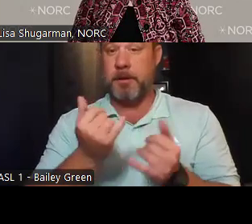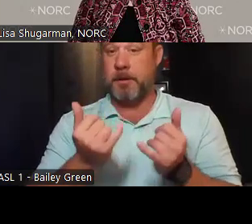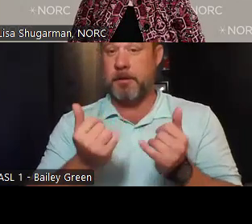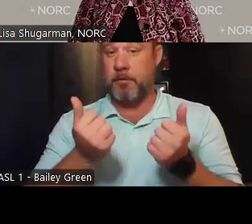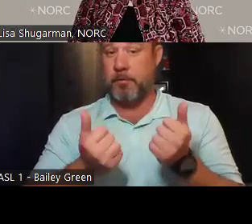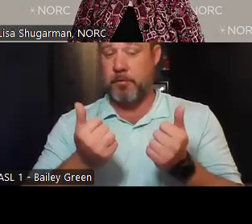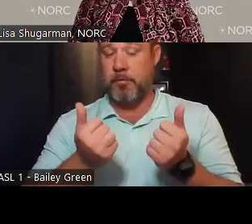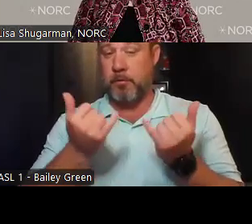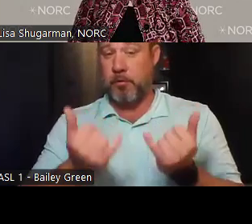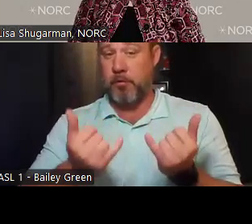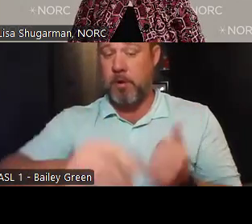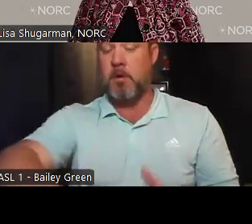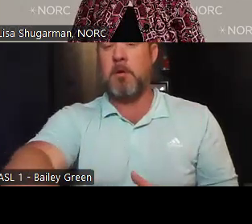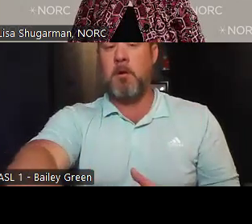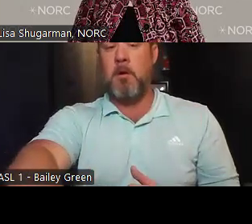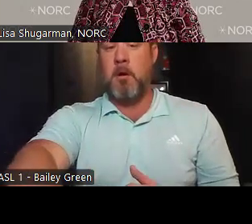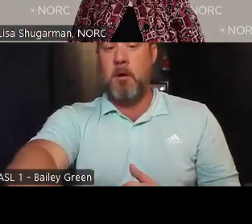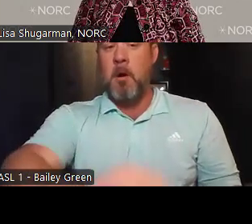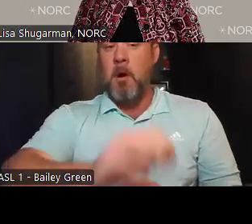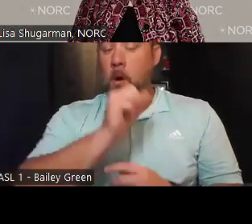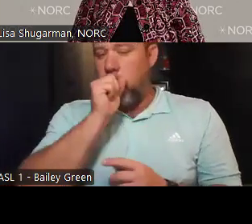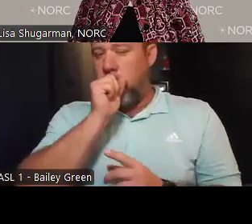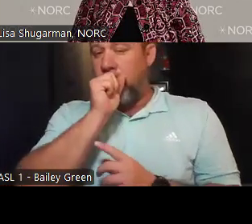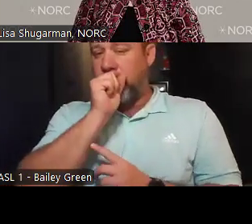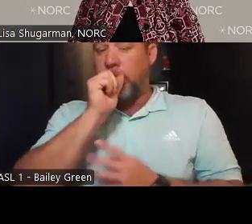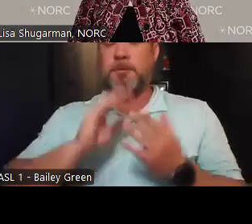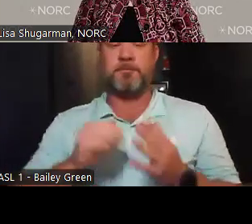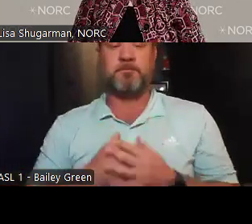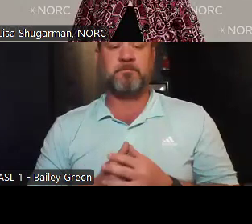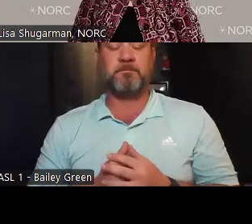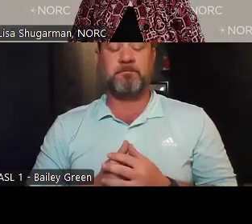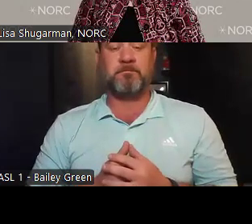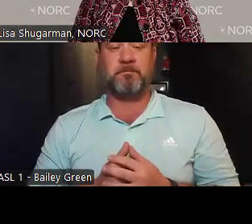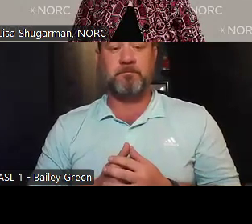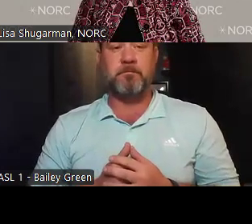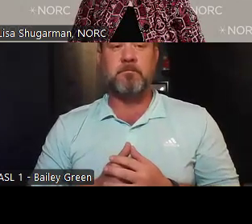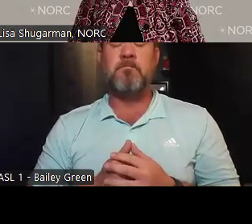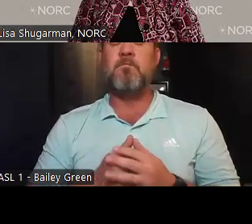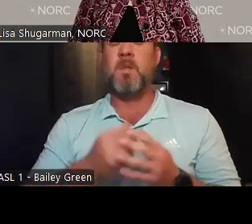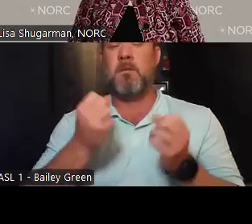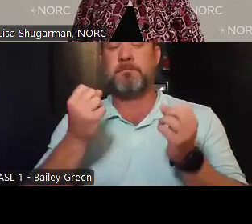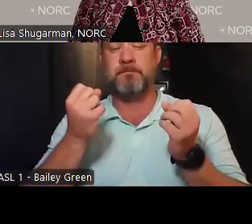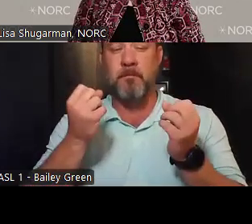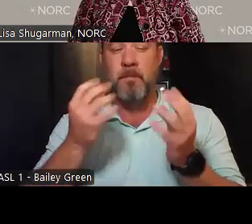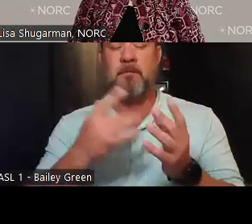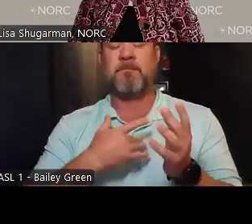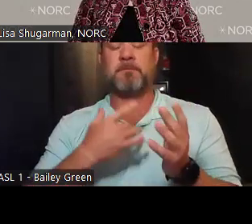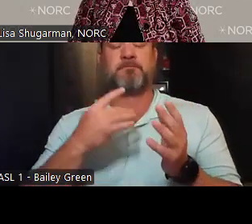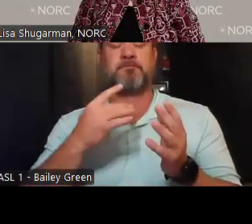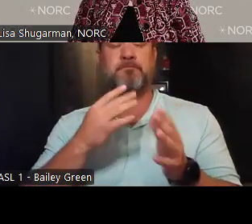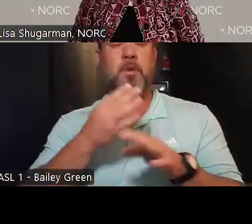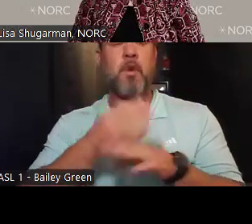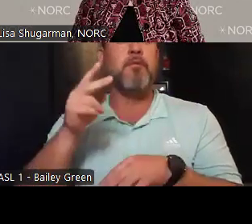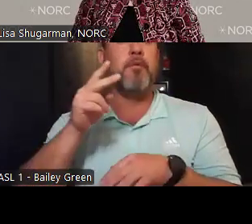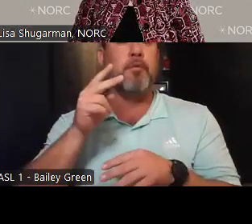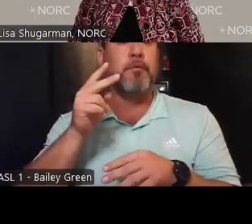they're anticipating they will need at some point in the future. And with the overlooked middle, many mentioned being able to